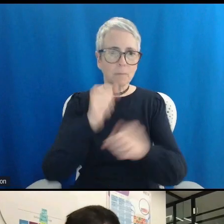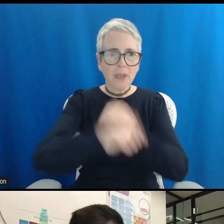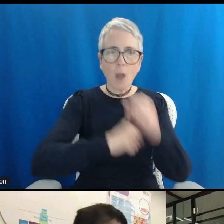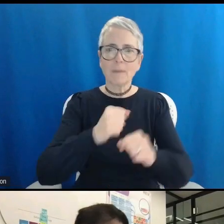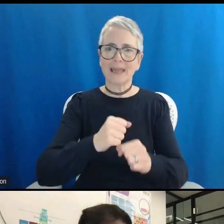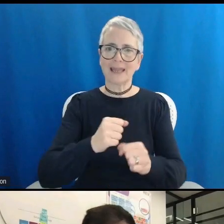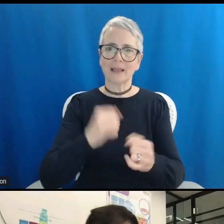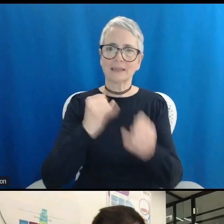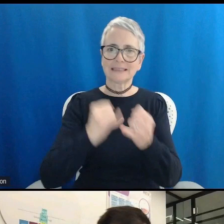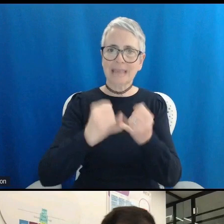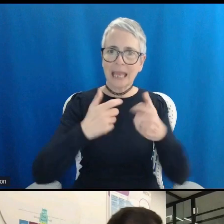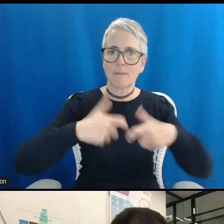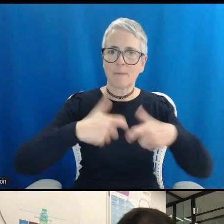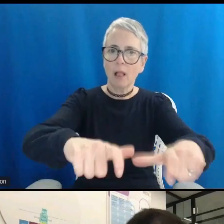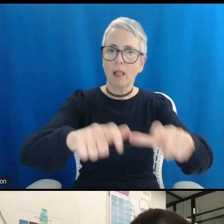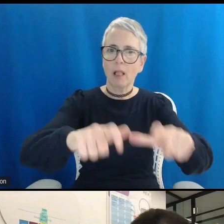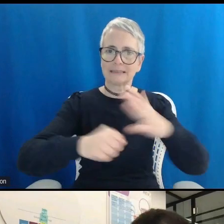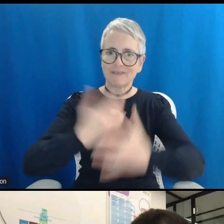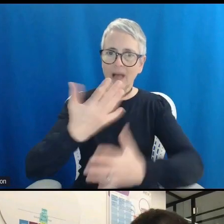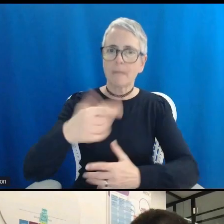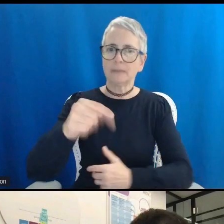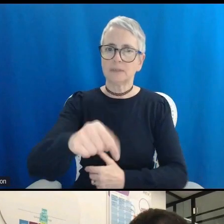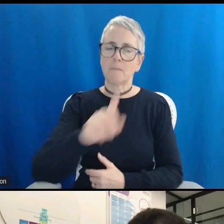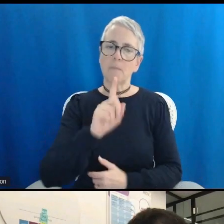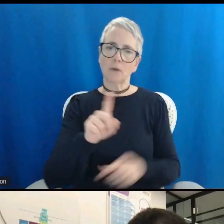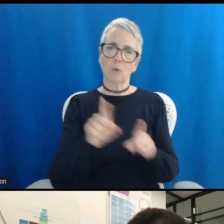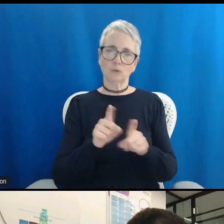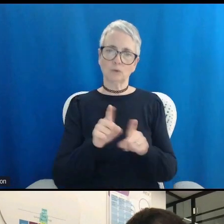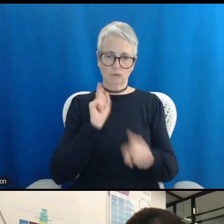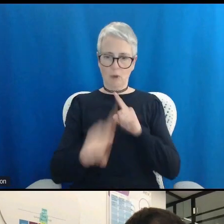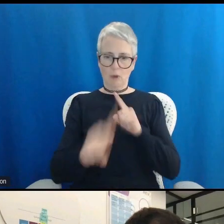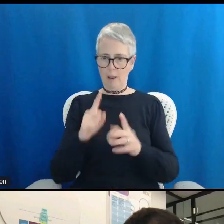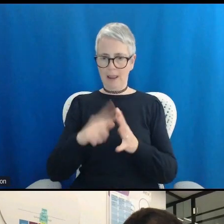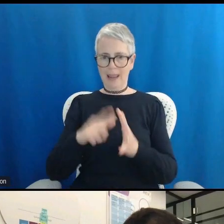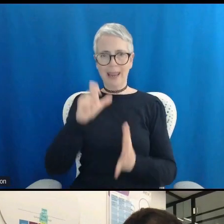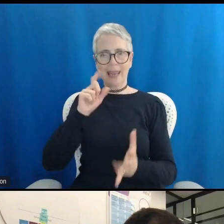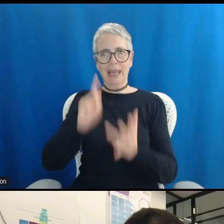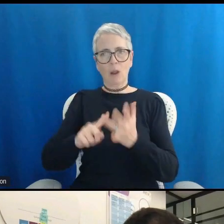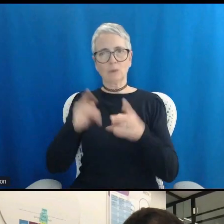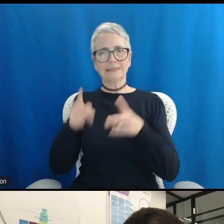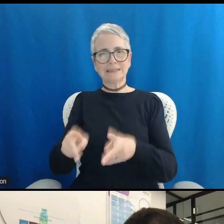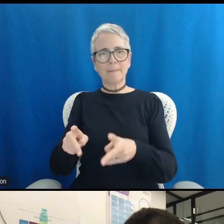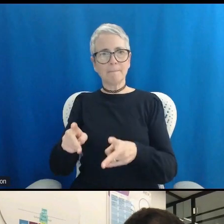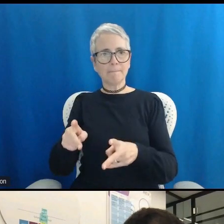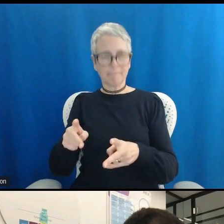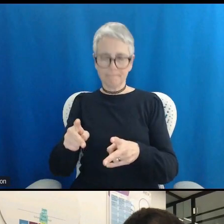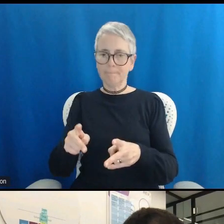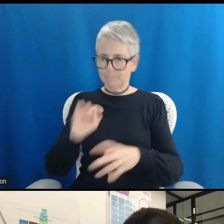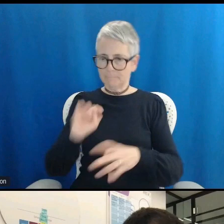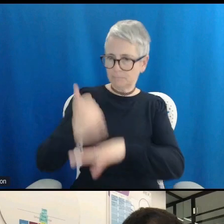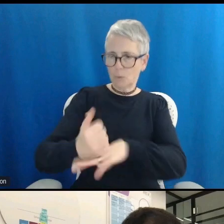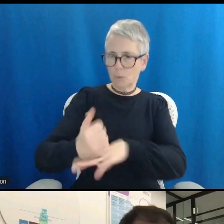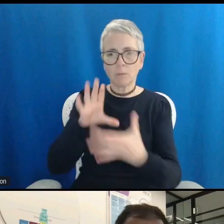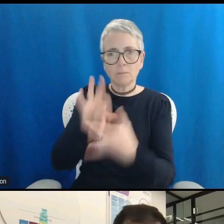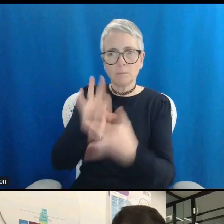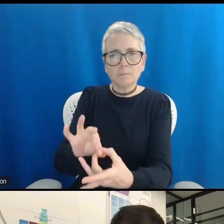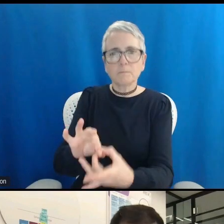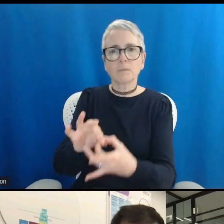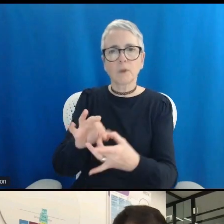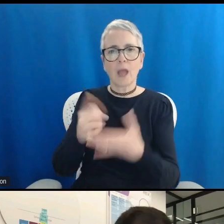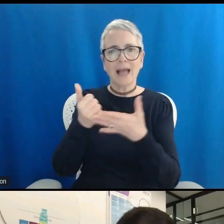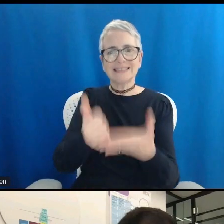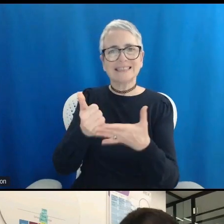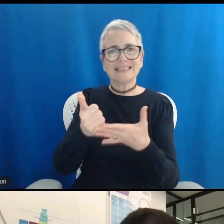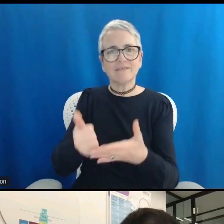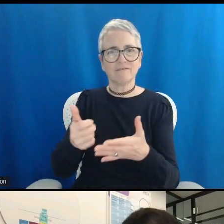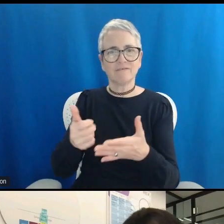generally. But what we've managed to do is create an innovation ecosystem which set up the first assistive technology accelerator in Kenya, which